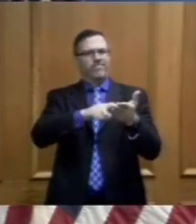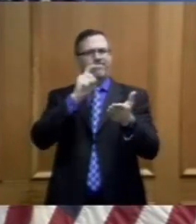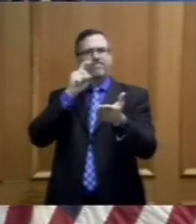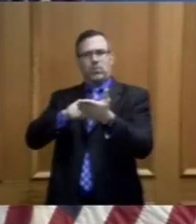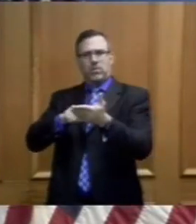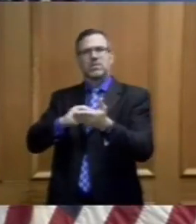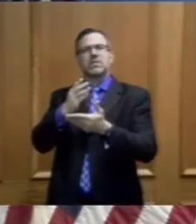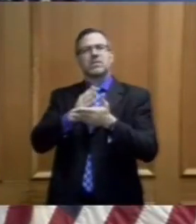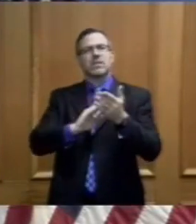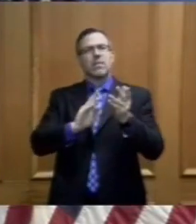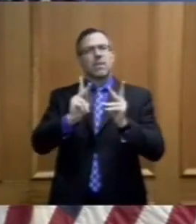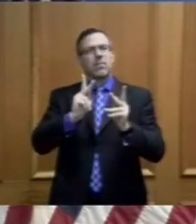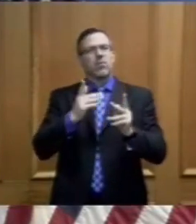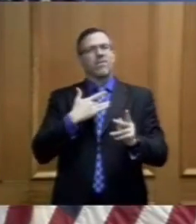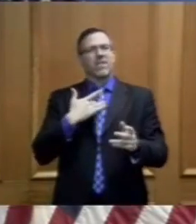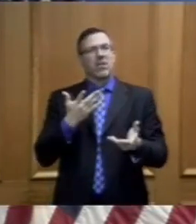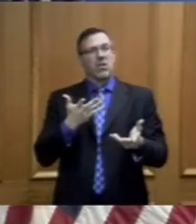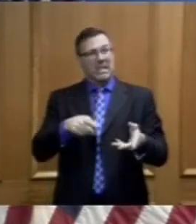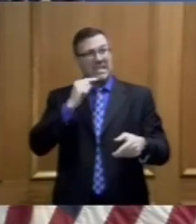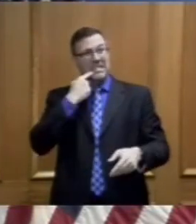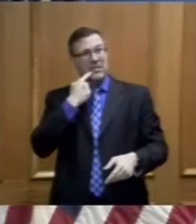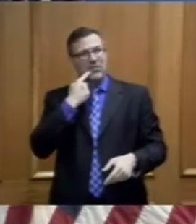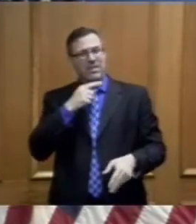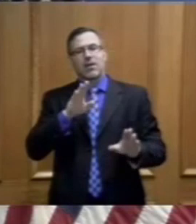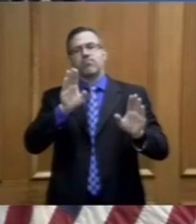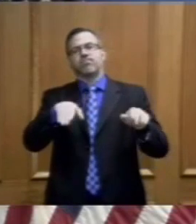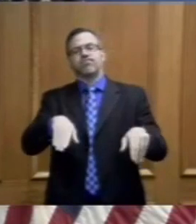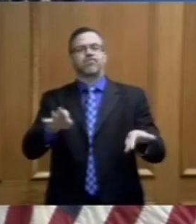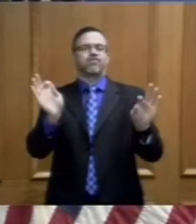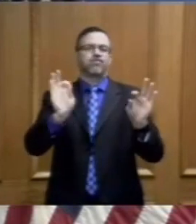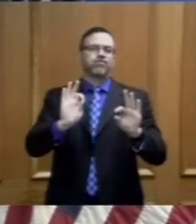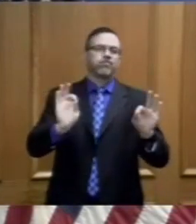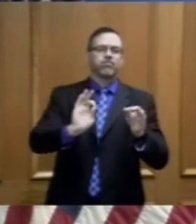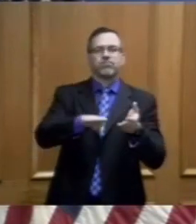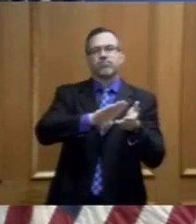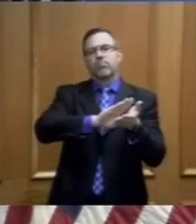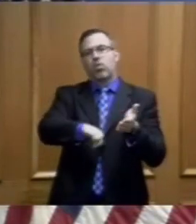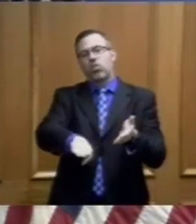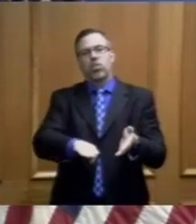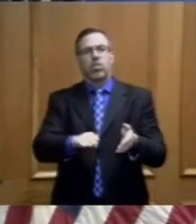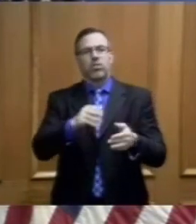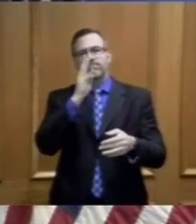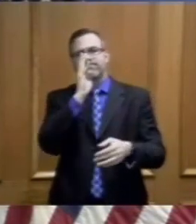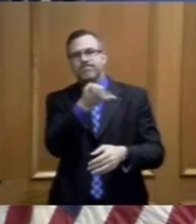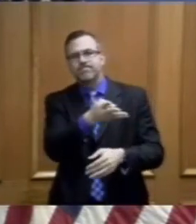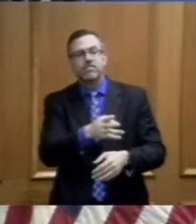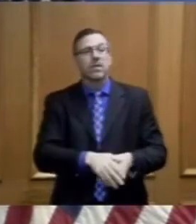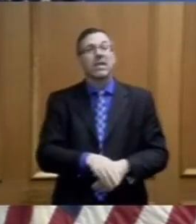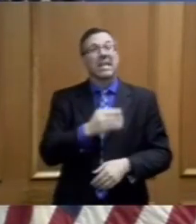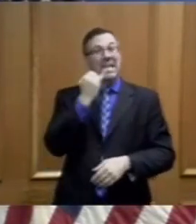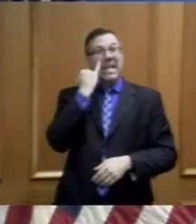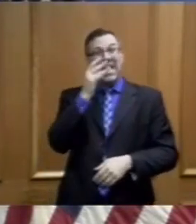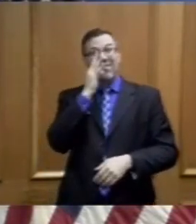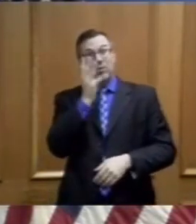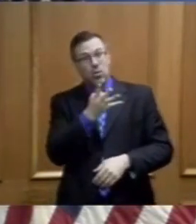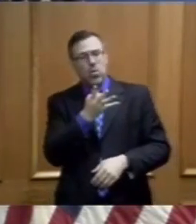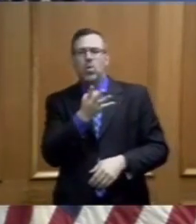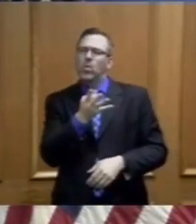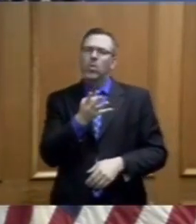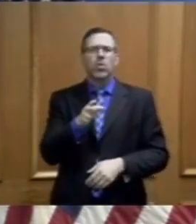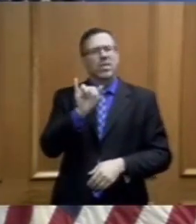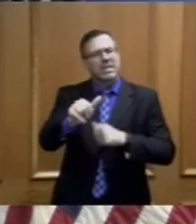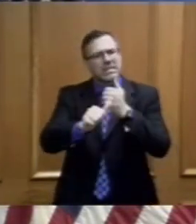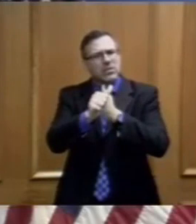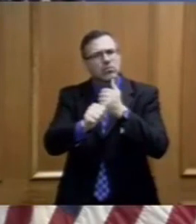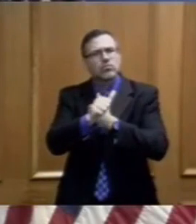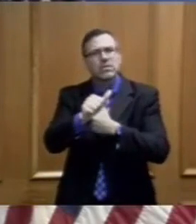disregard safer at home measures. It's dangerous, it's unacceptable, and it's a threat to lives in our